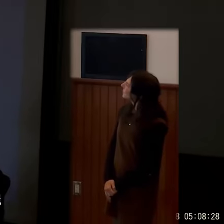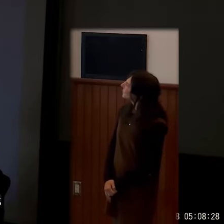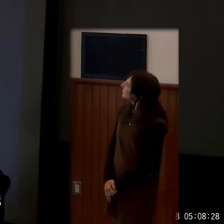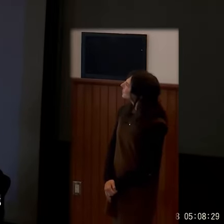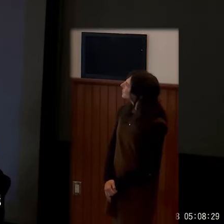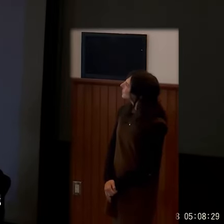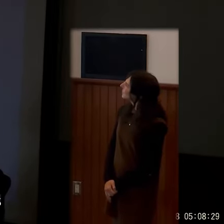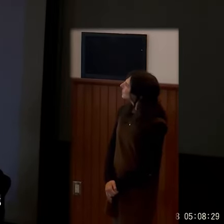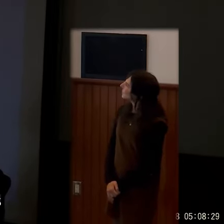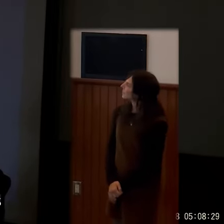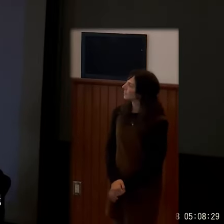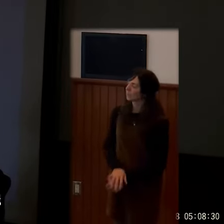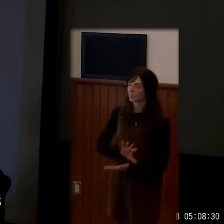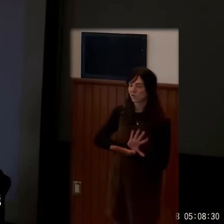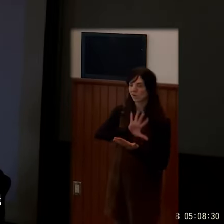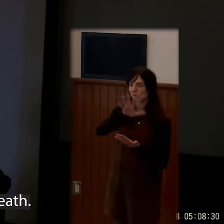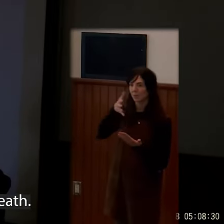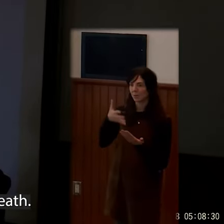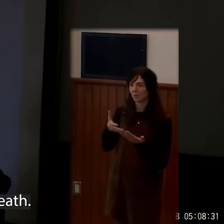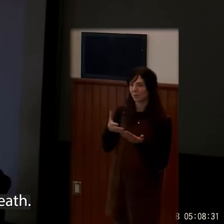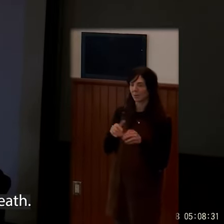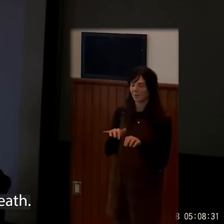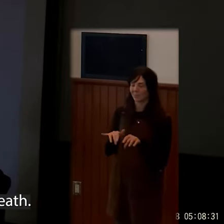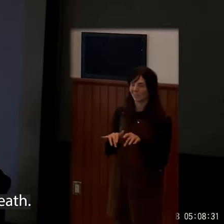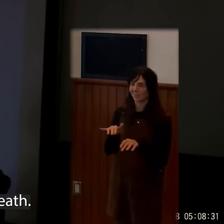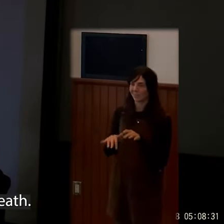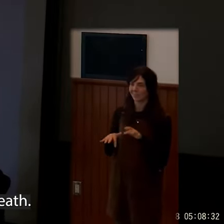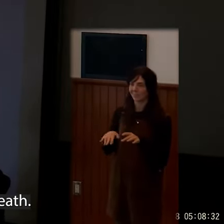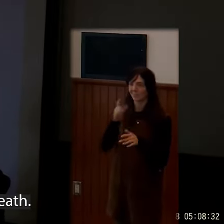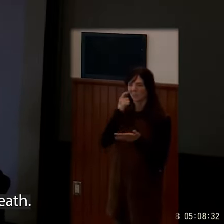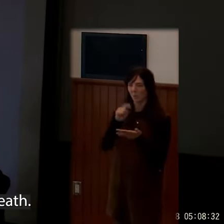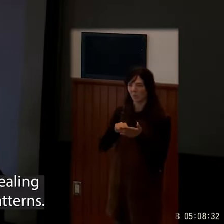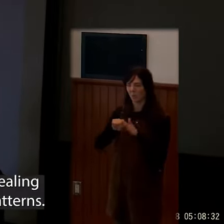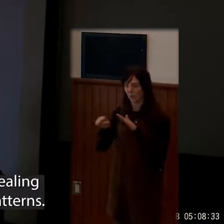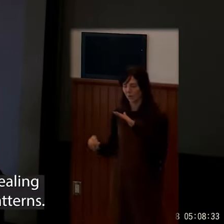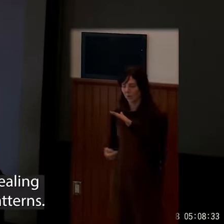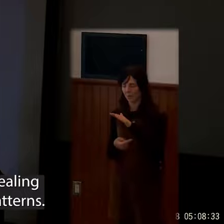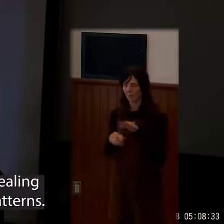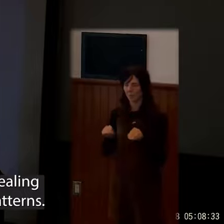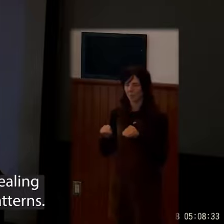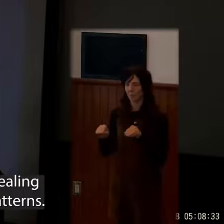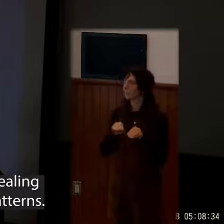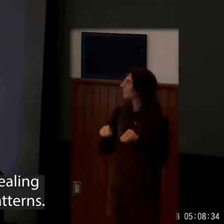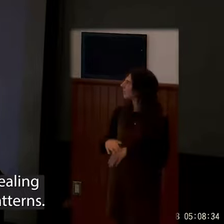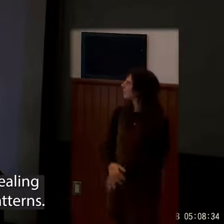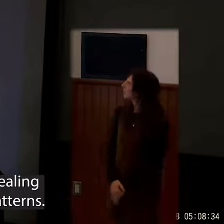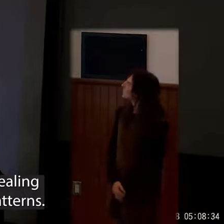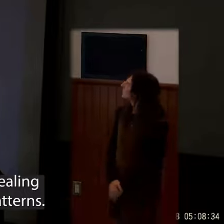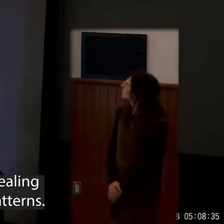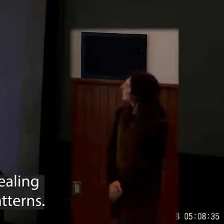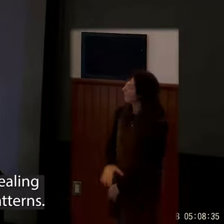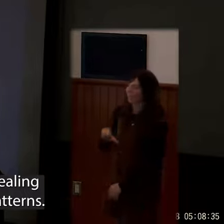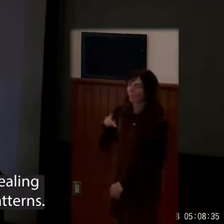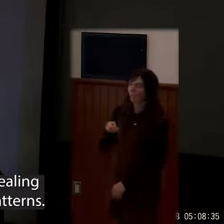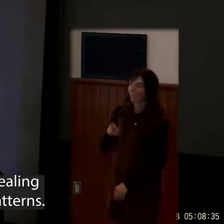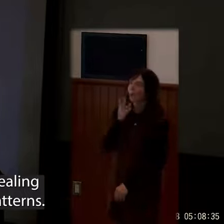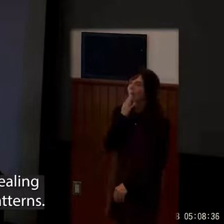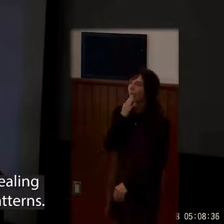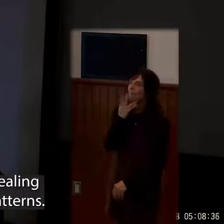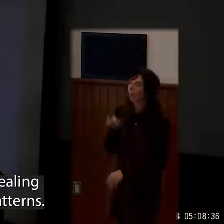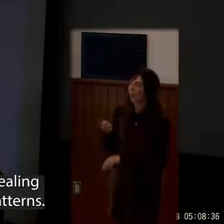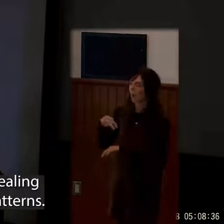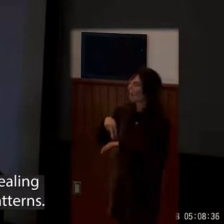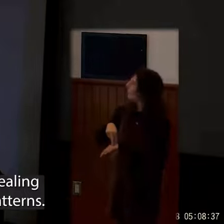Amidst the stacked PCB boards, something is moving from underneath. A copper-colored Reiko appears, revealing a body embedded